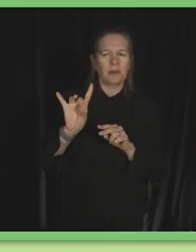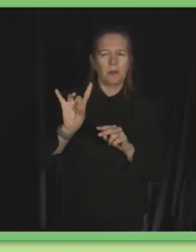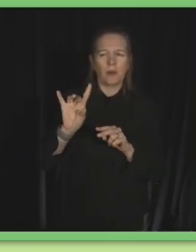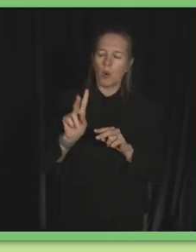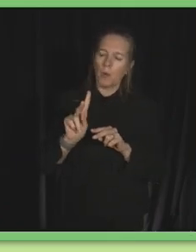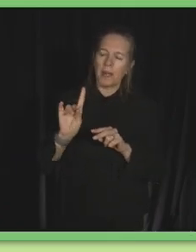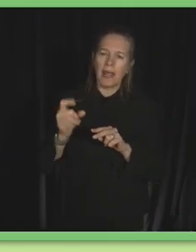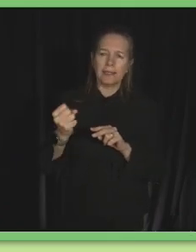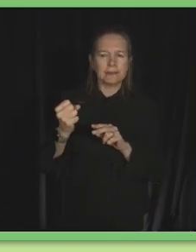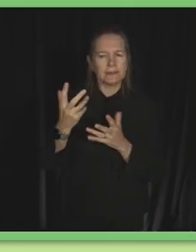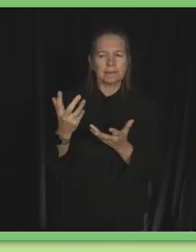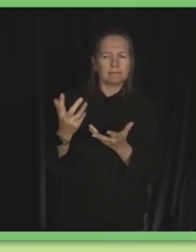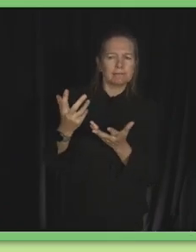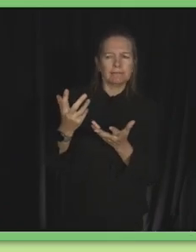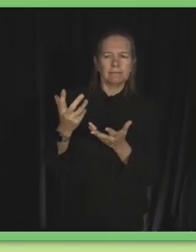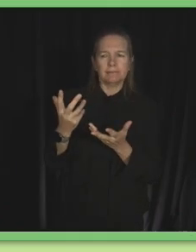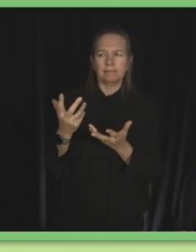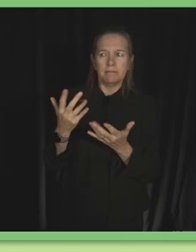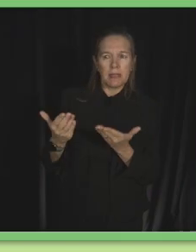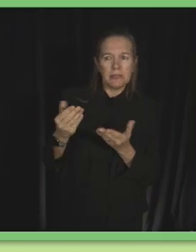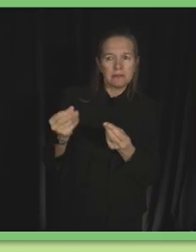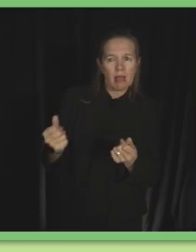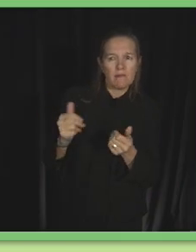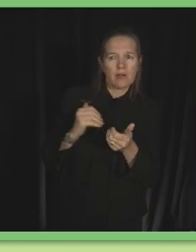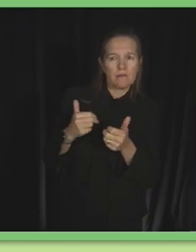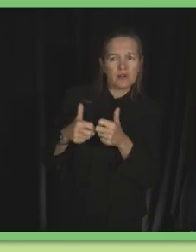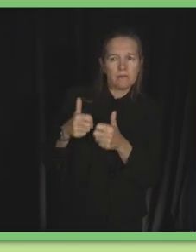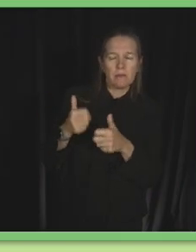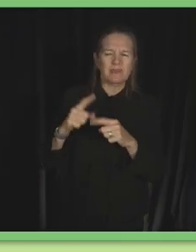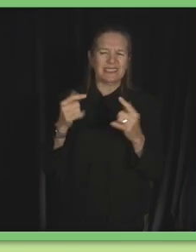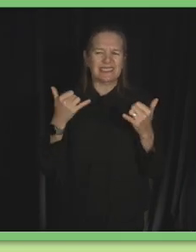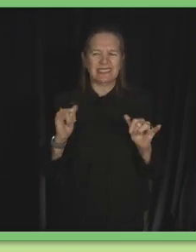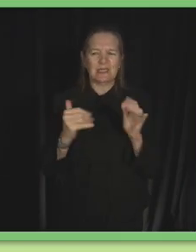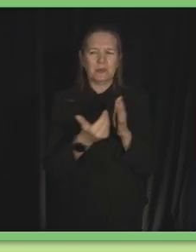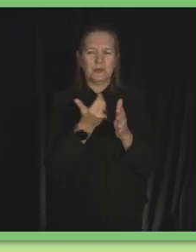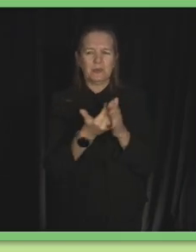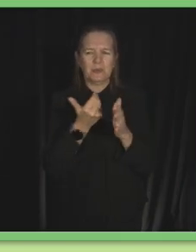early. To de-risk,